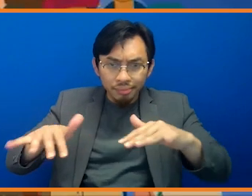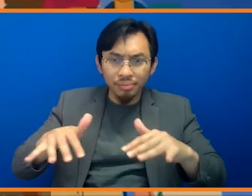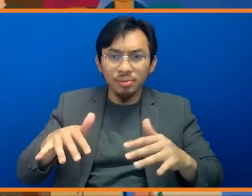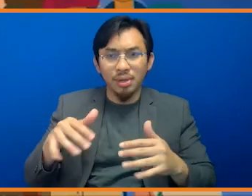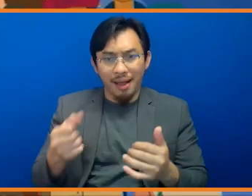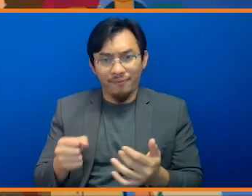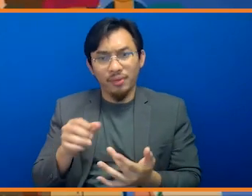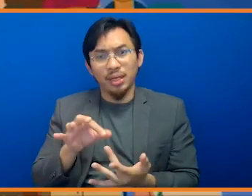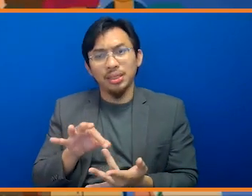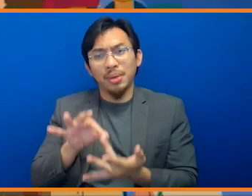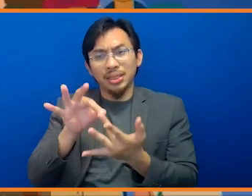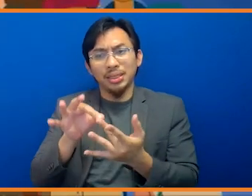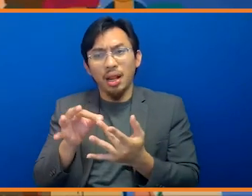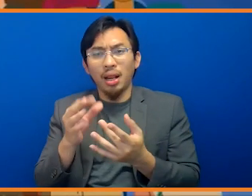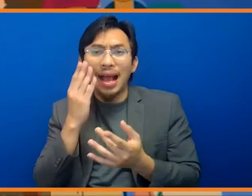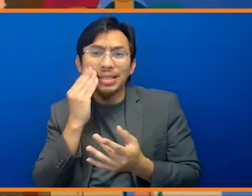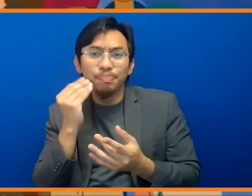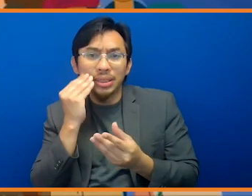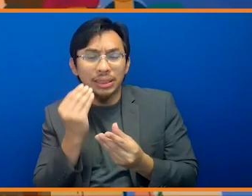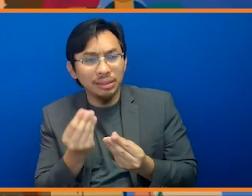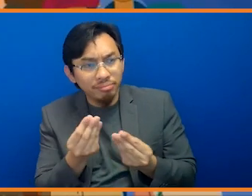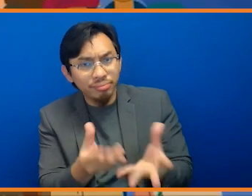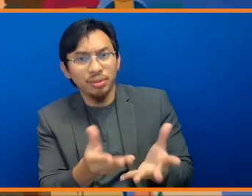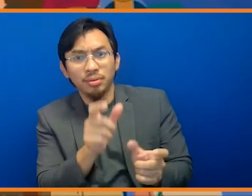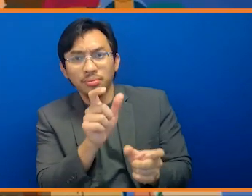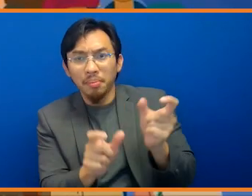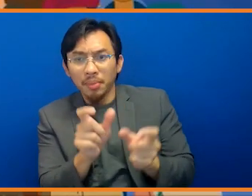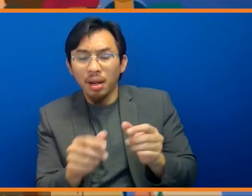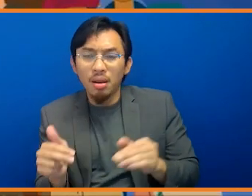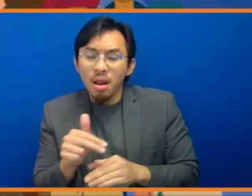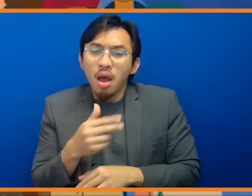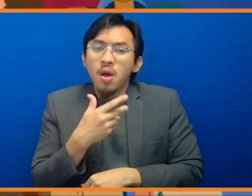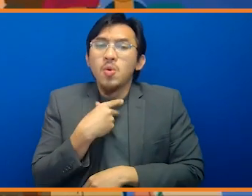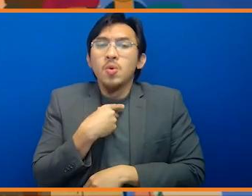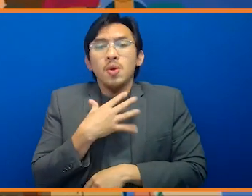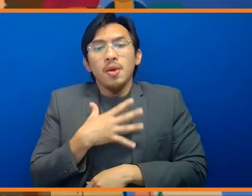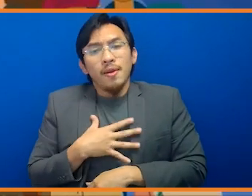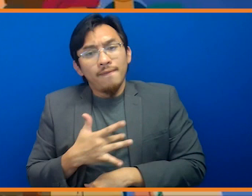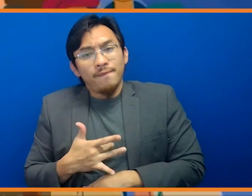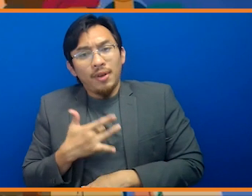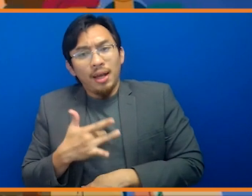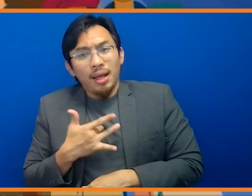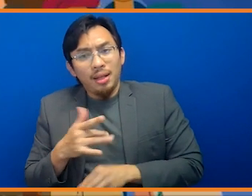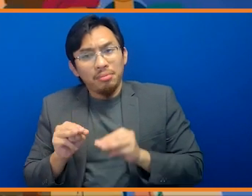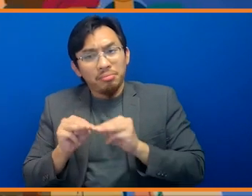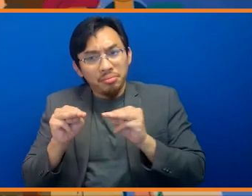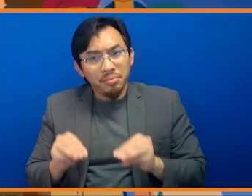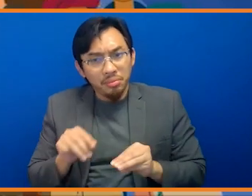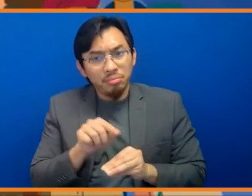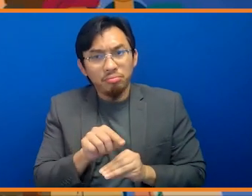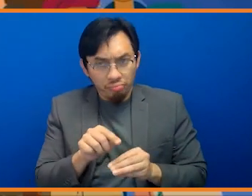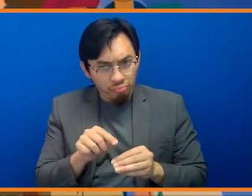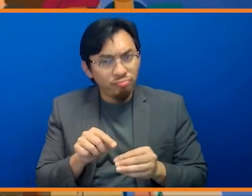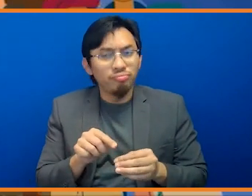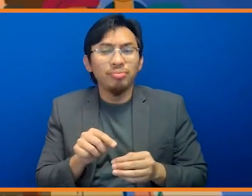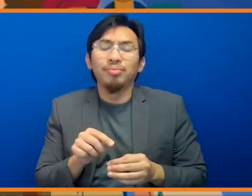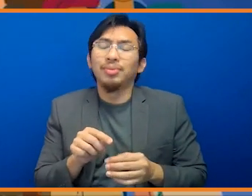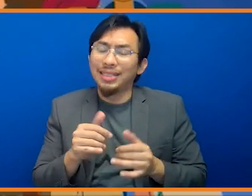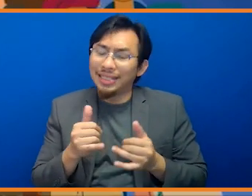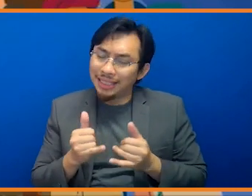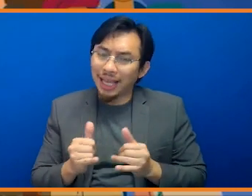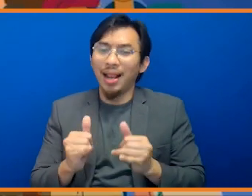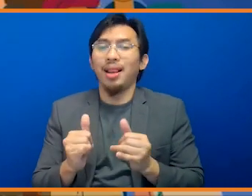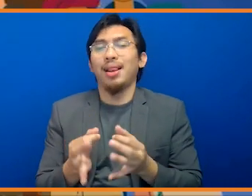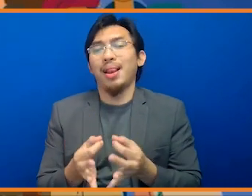special experience. So this kind of museum is still very